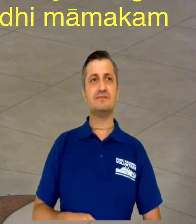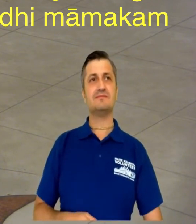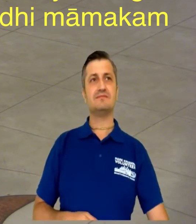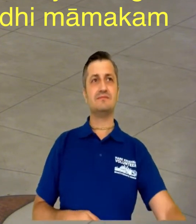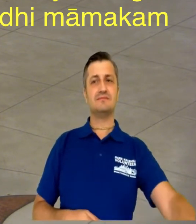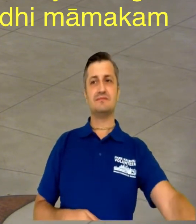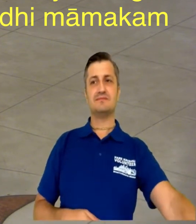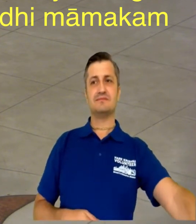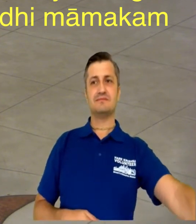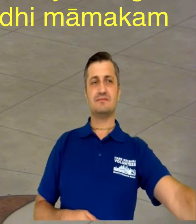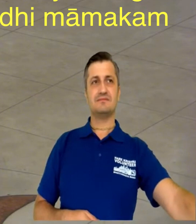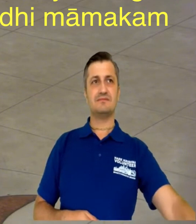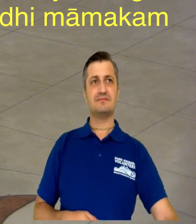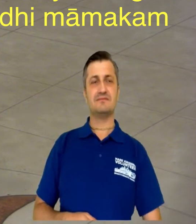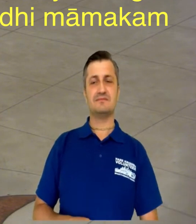that,